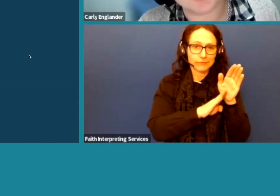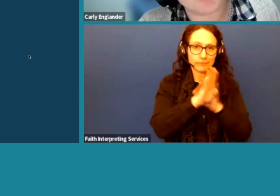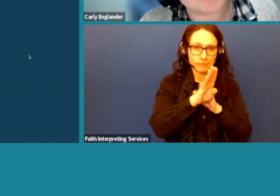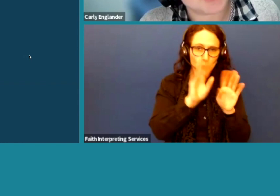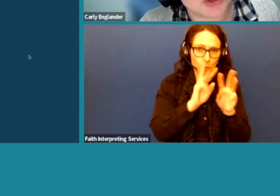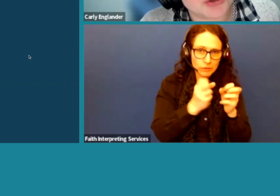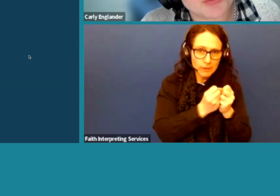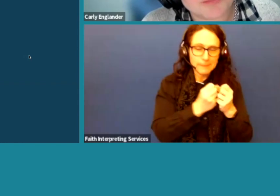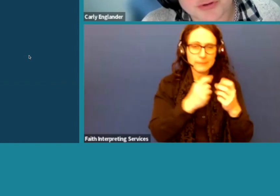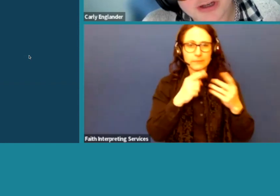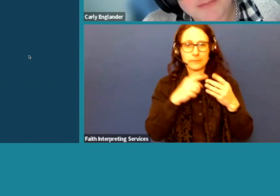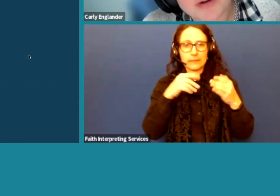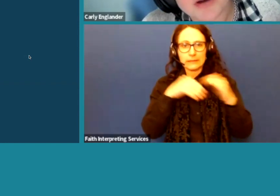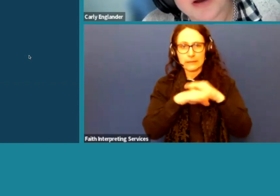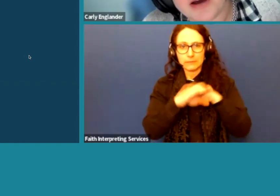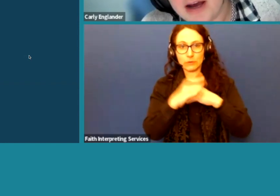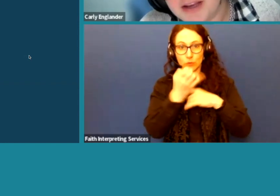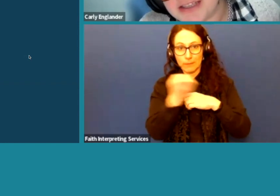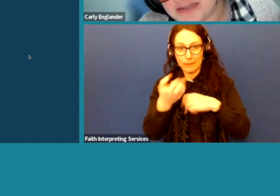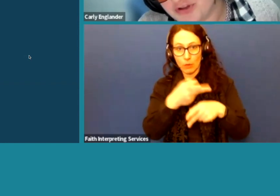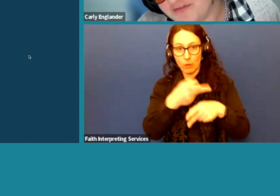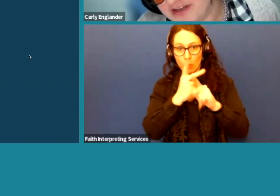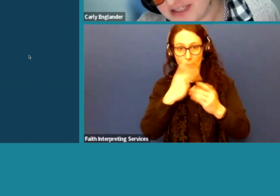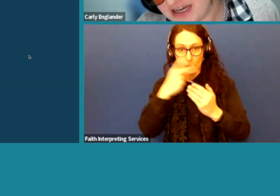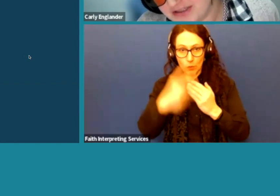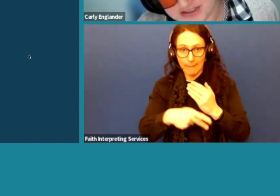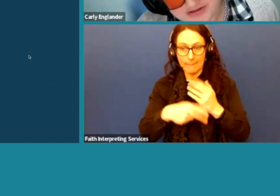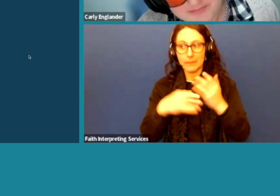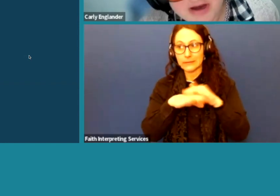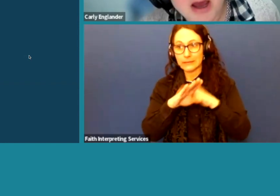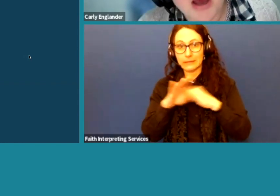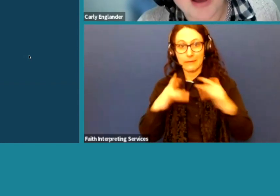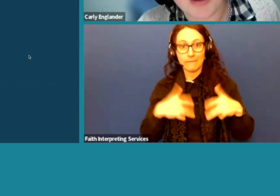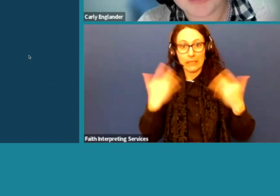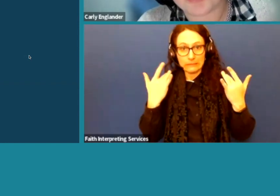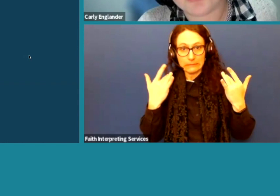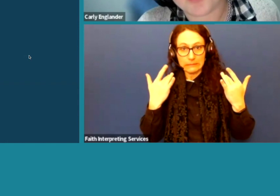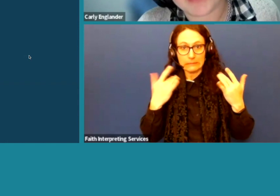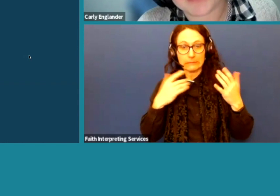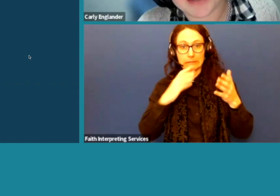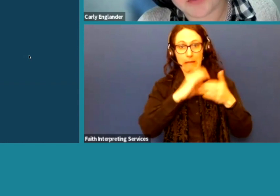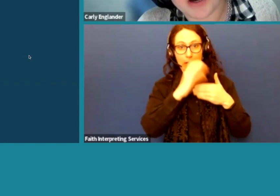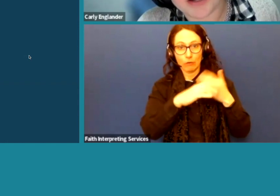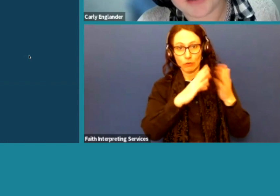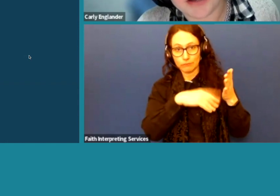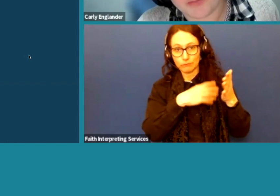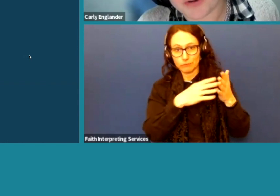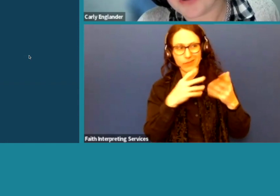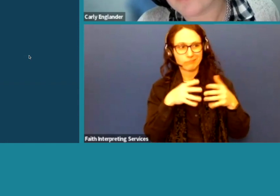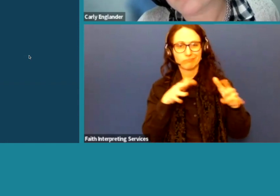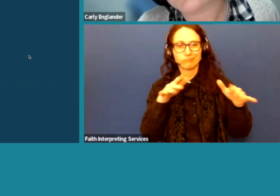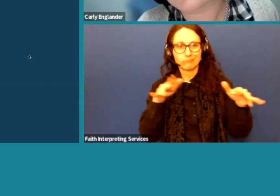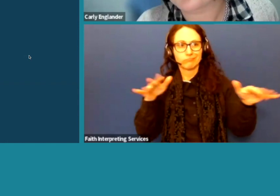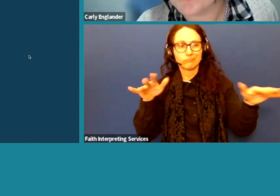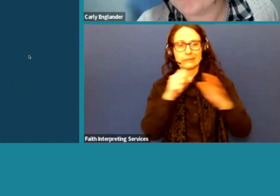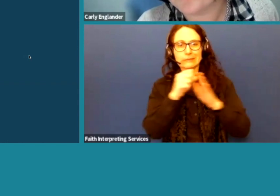accessible equipment loan program, an accessible event calendar, and our growing statewide network.